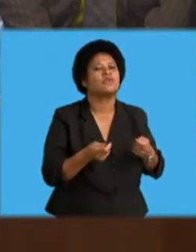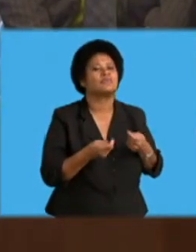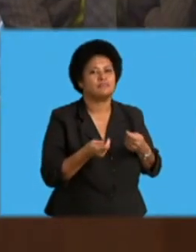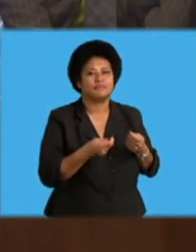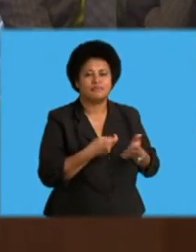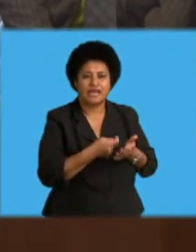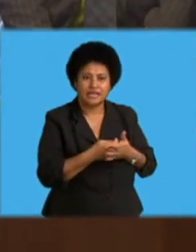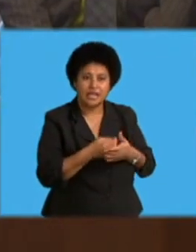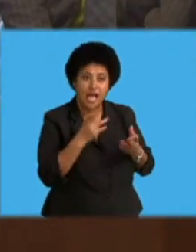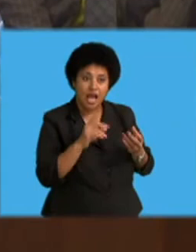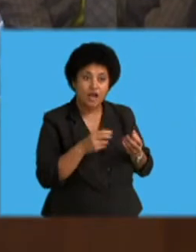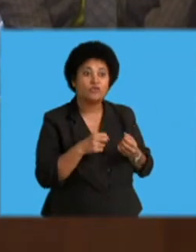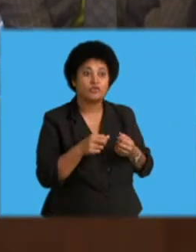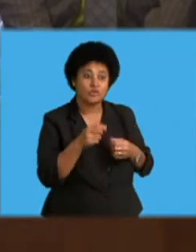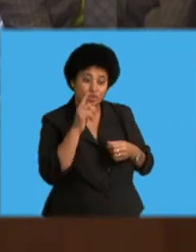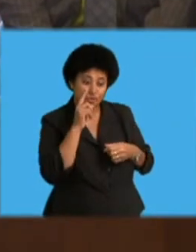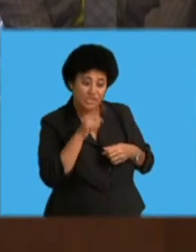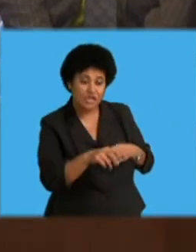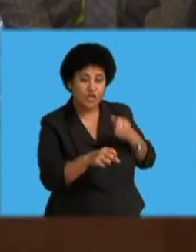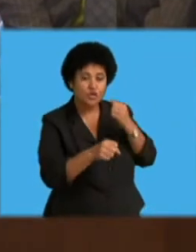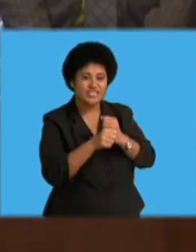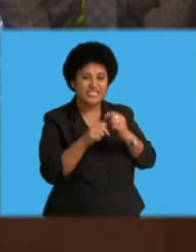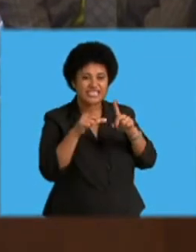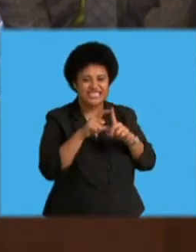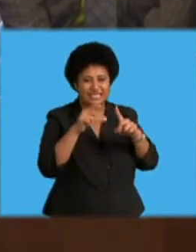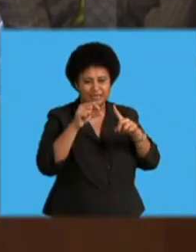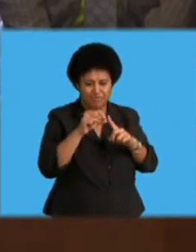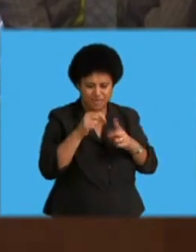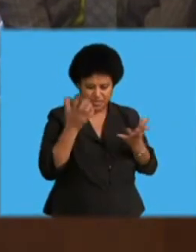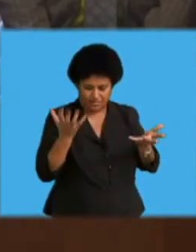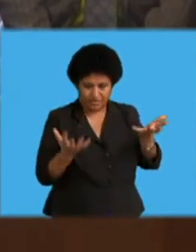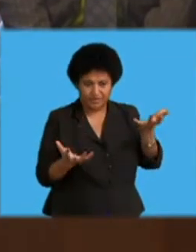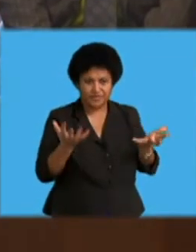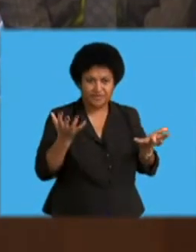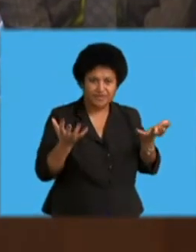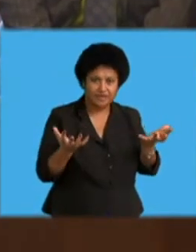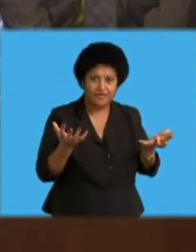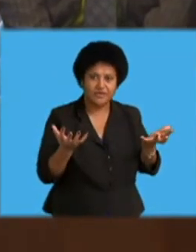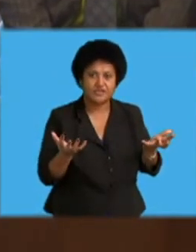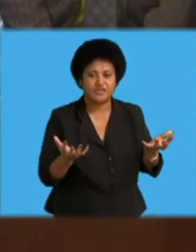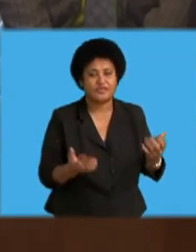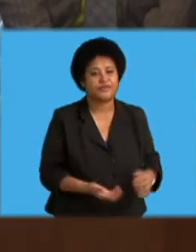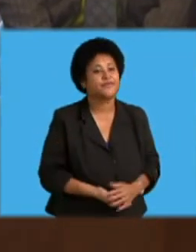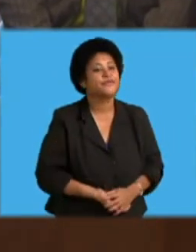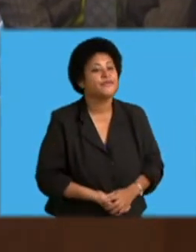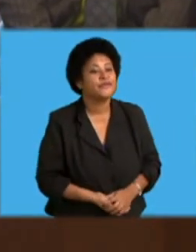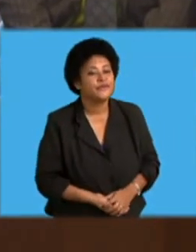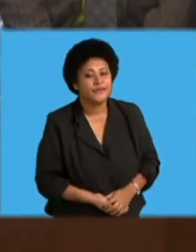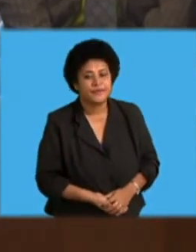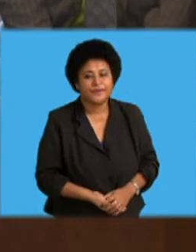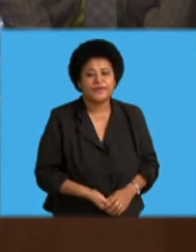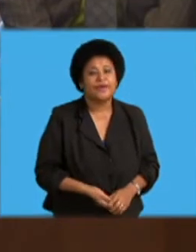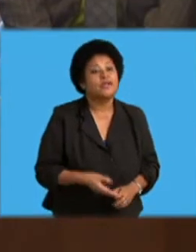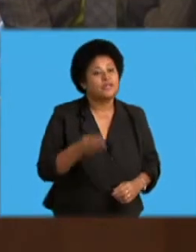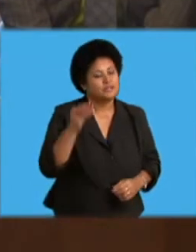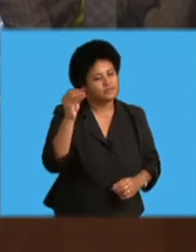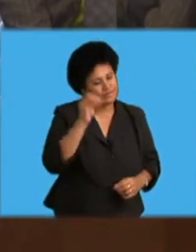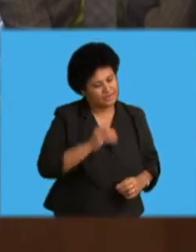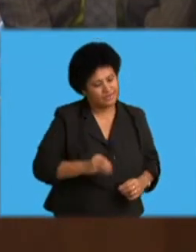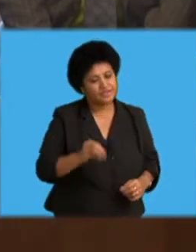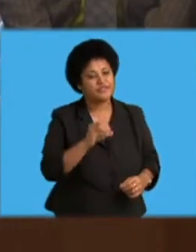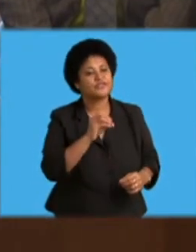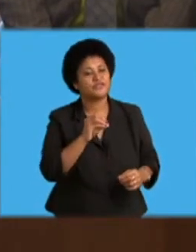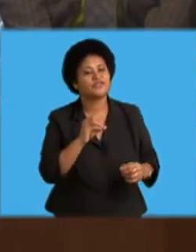ratio? That's what they don't understand, and that's what we're trying to educate them about. They simply look at figures, they go,